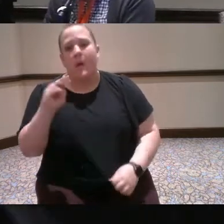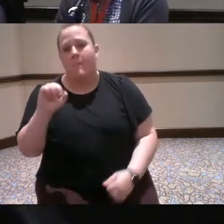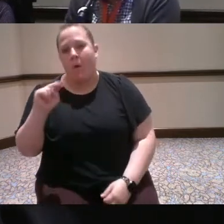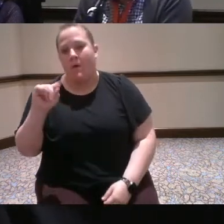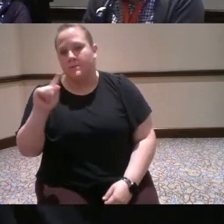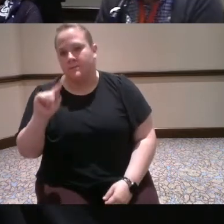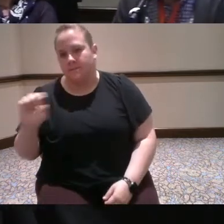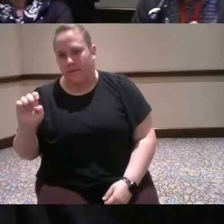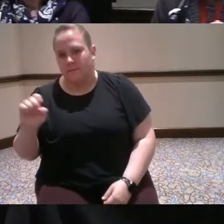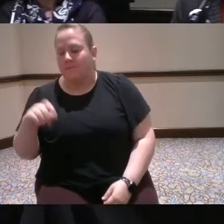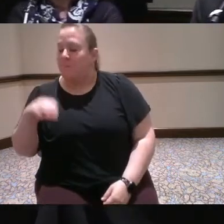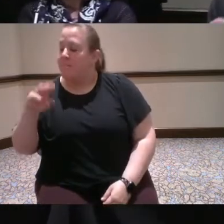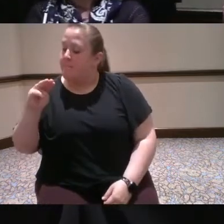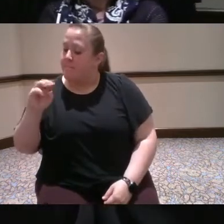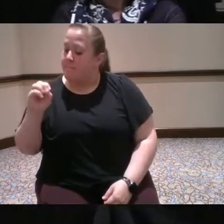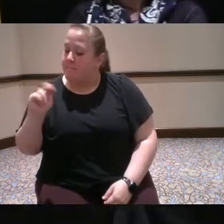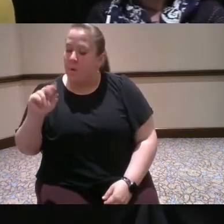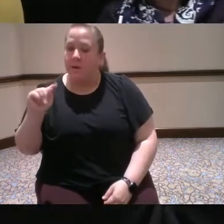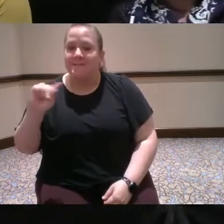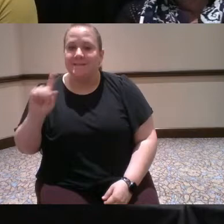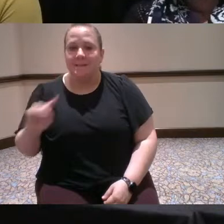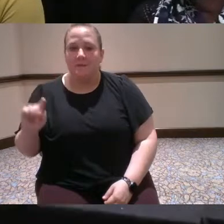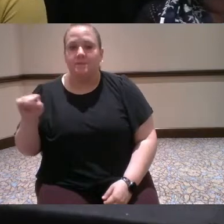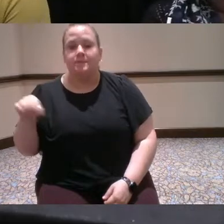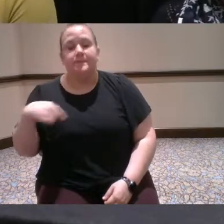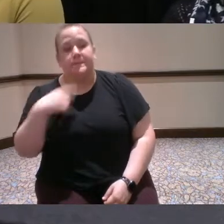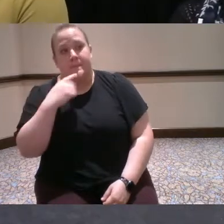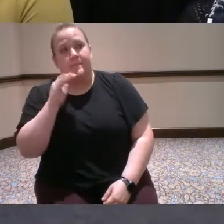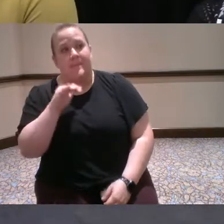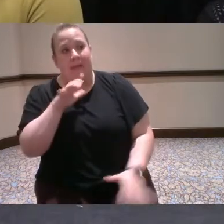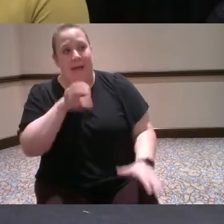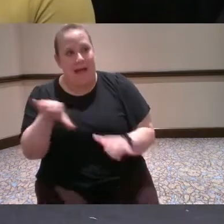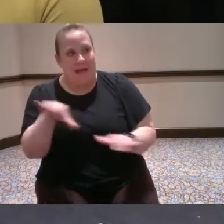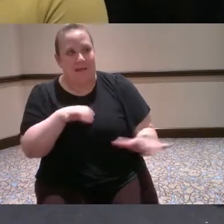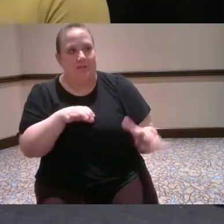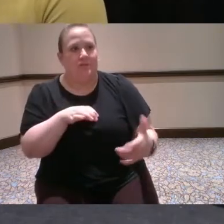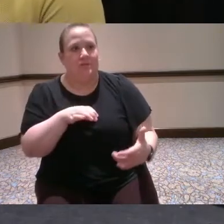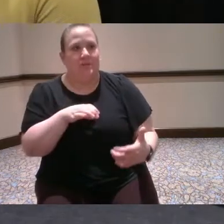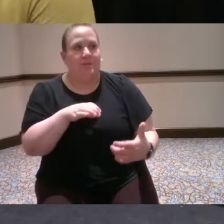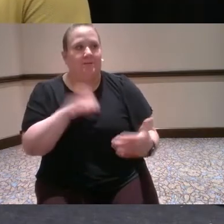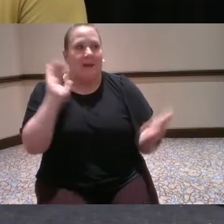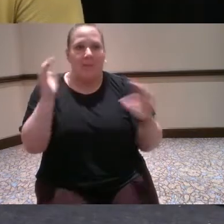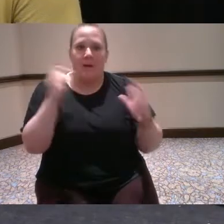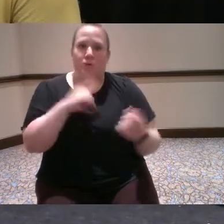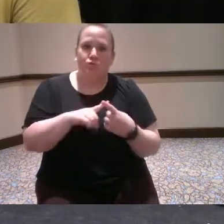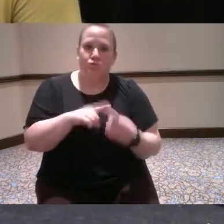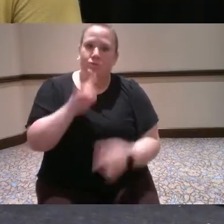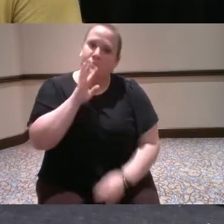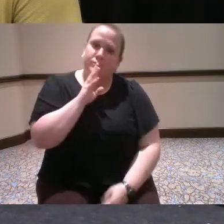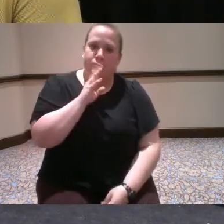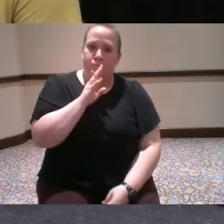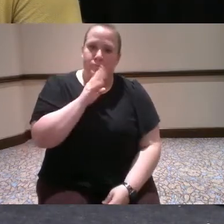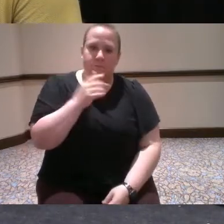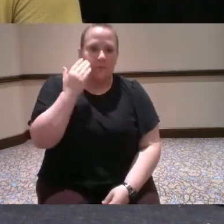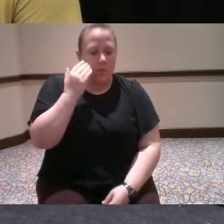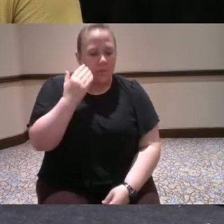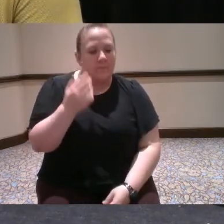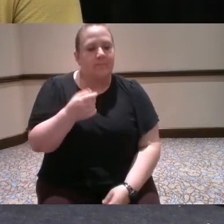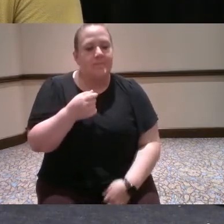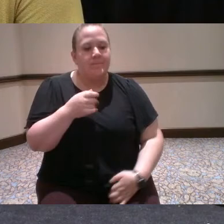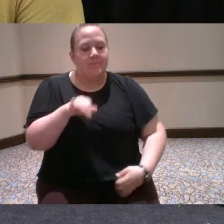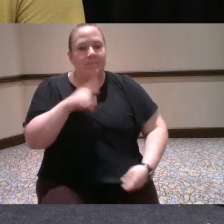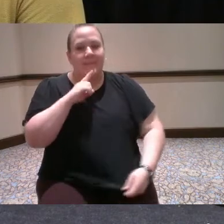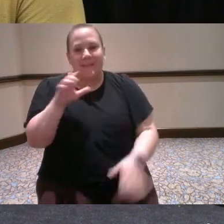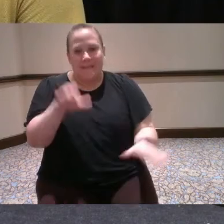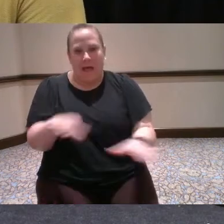I do want to add that, you know, that action versus the sort of lip service. Yeah, you know, because, I mean, you know, it's